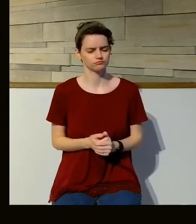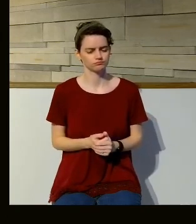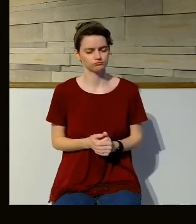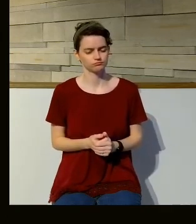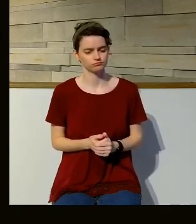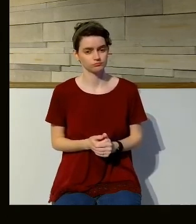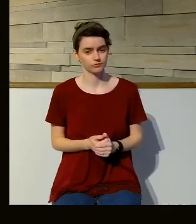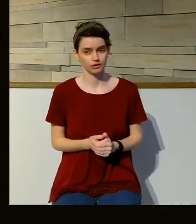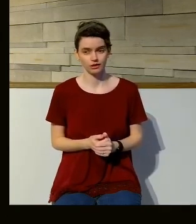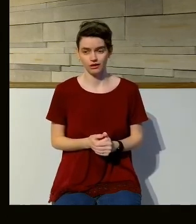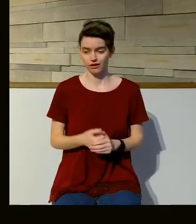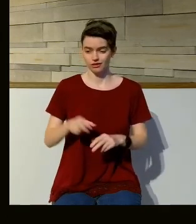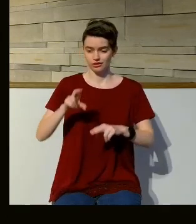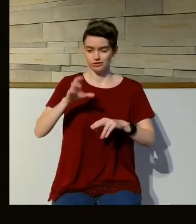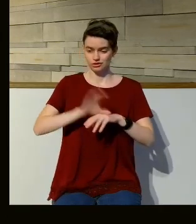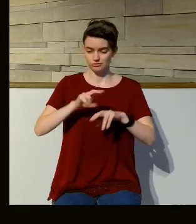Are the church pews comfortable enough?